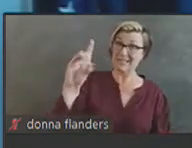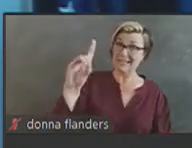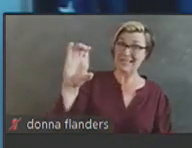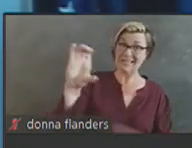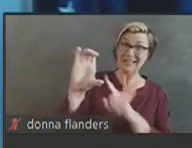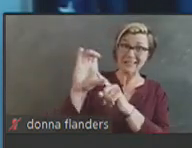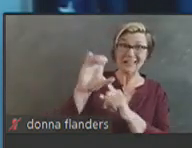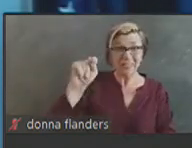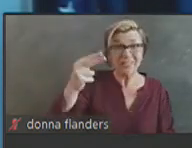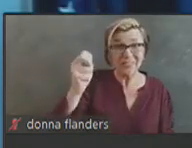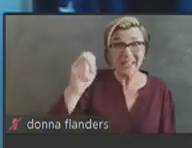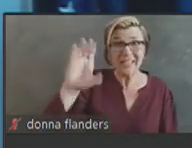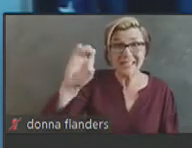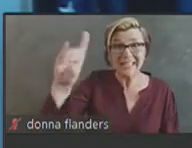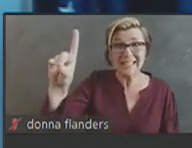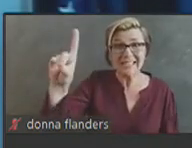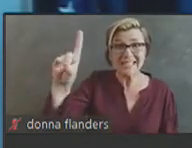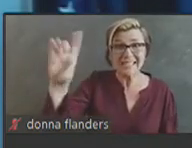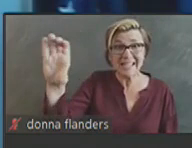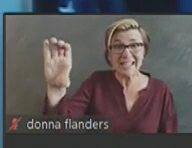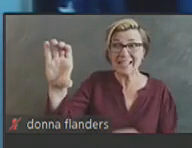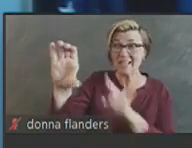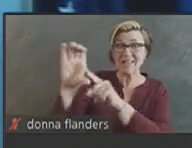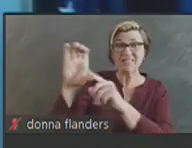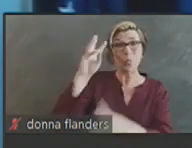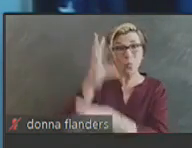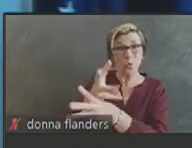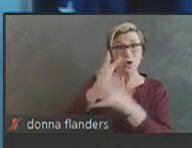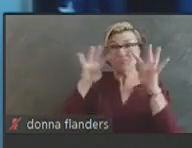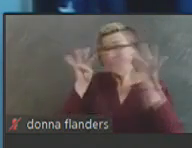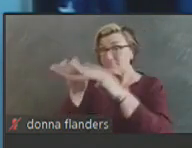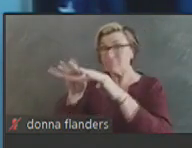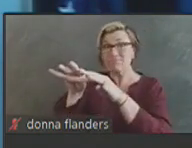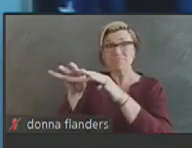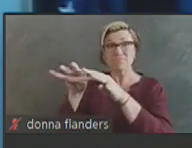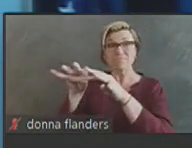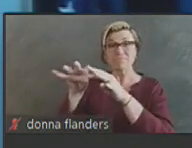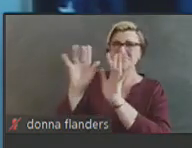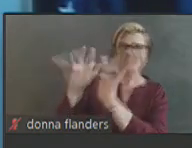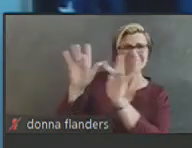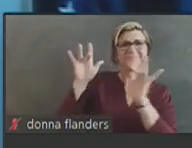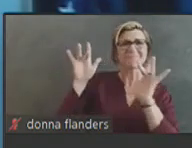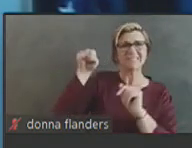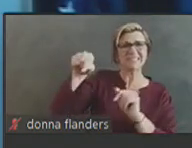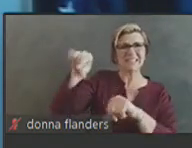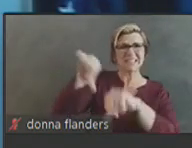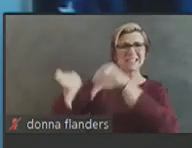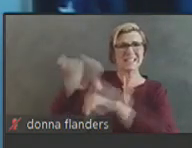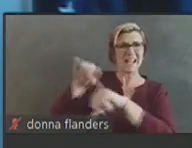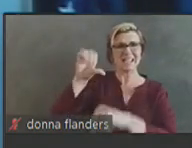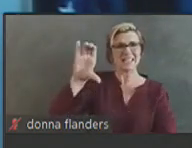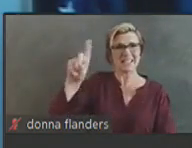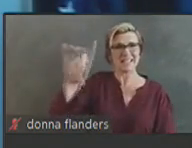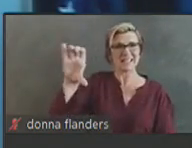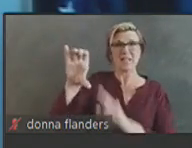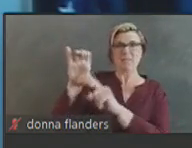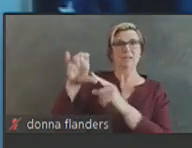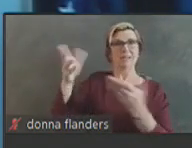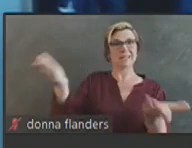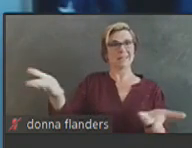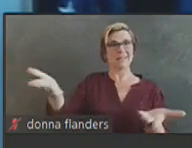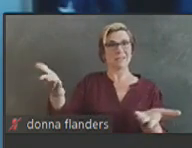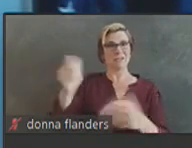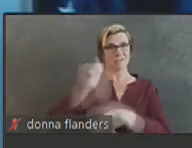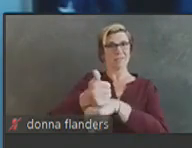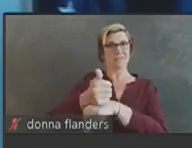health organization in the world, is located here in DeKalb County. We can show our appreciation for this